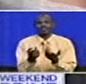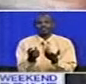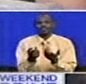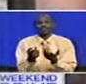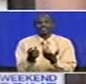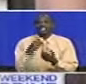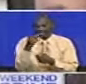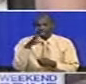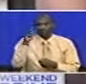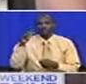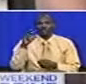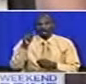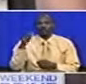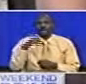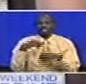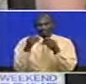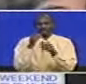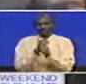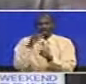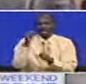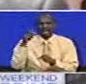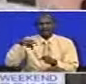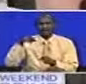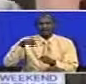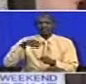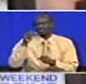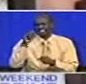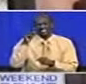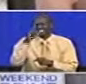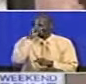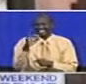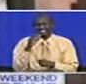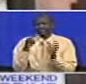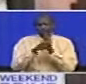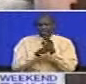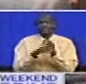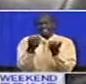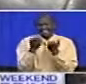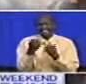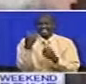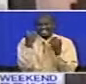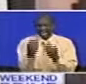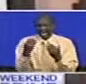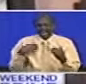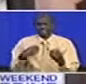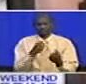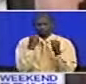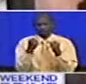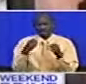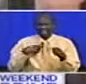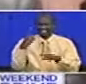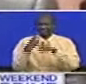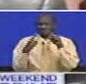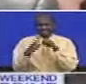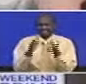Ati Mudhaura anapewa kazi ya Lapset. Lapset is a very serious program which needs young, energetic,